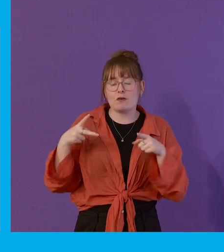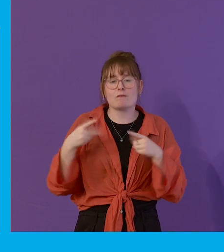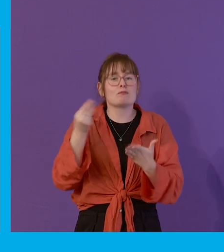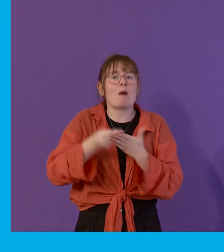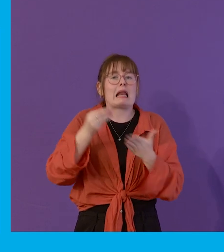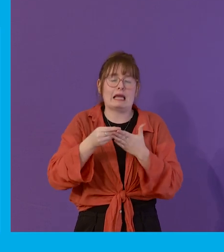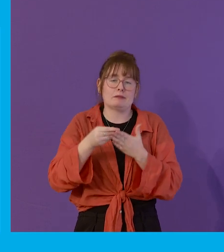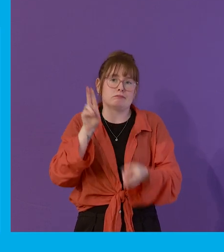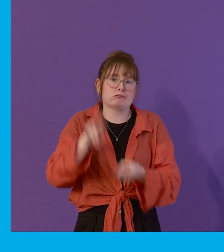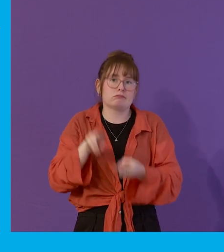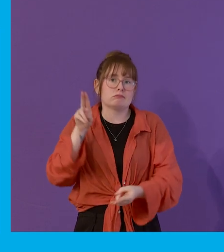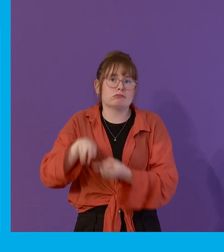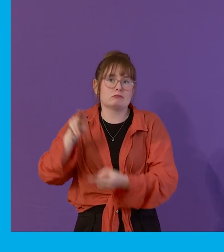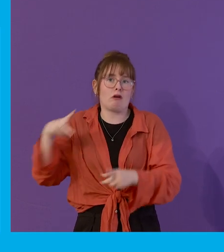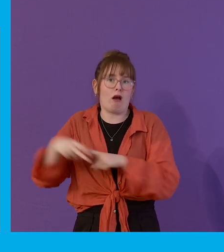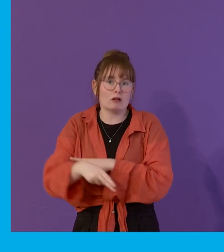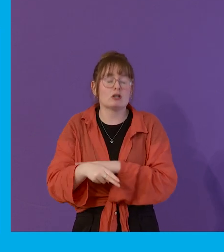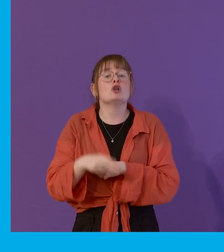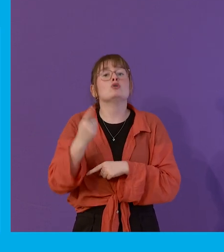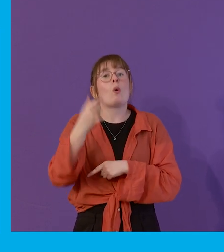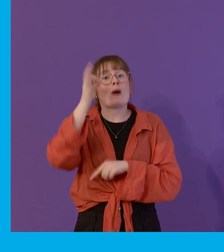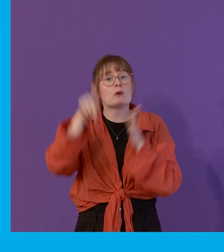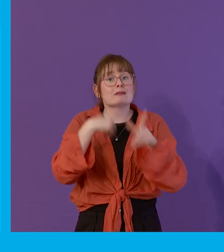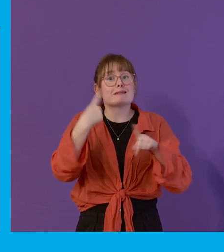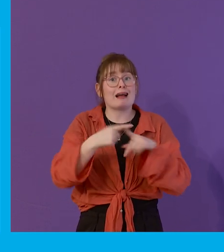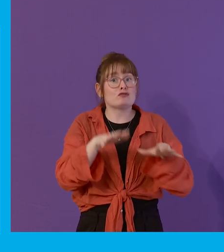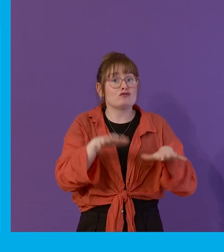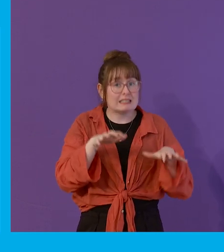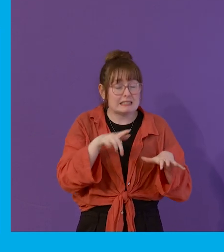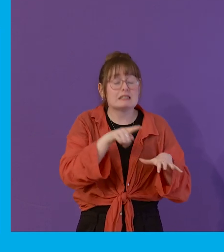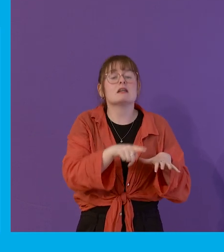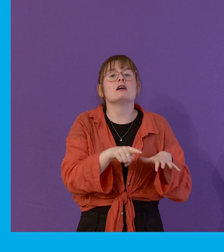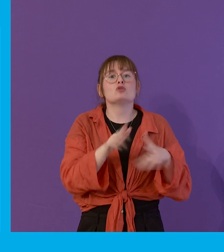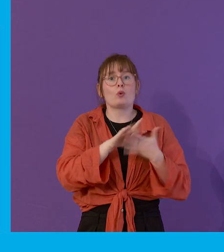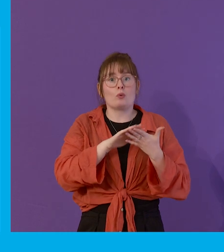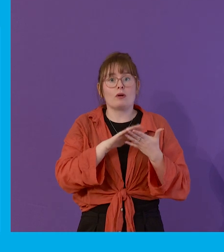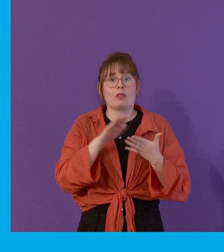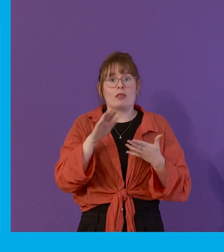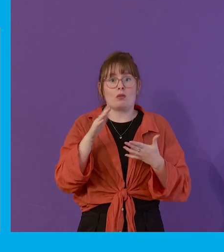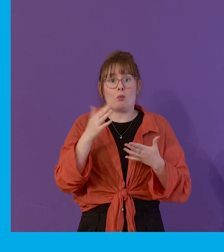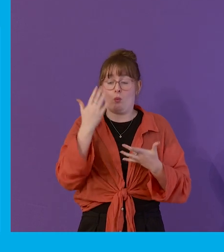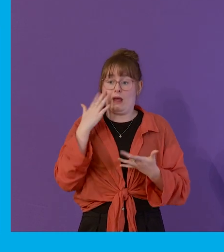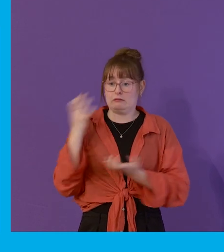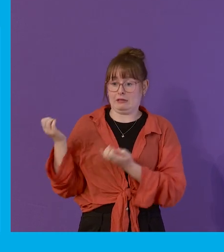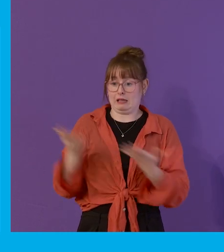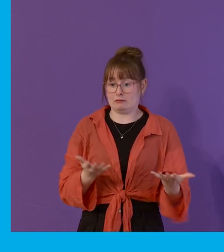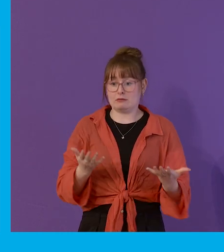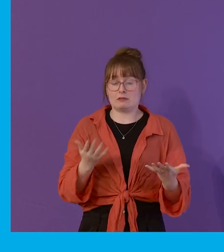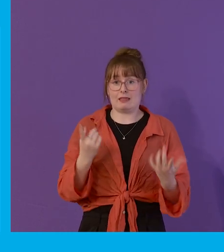were able to freeze council tax, to make radical changes to the way we delivered services,